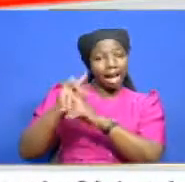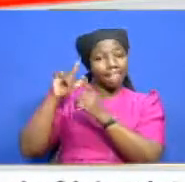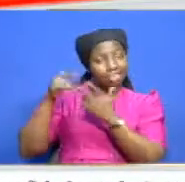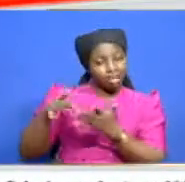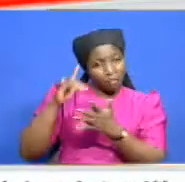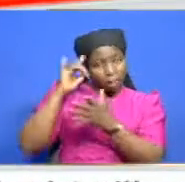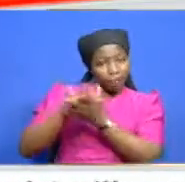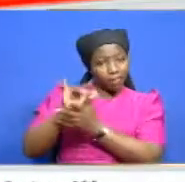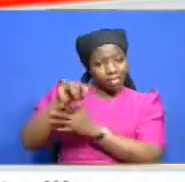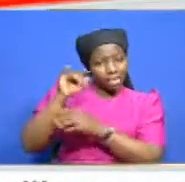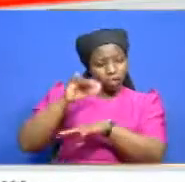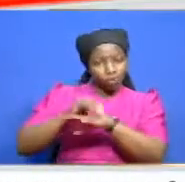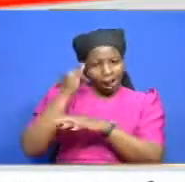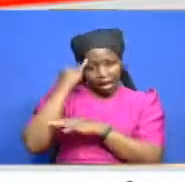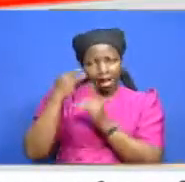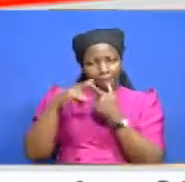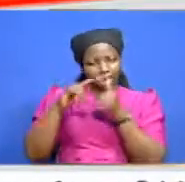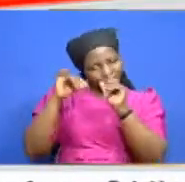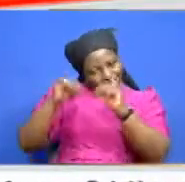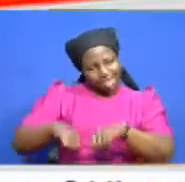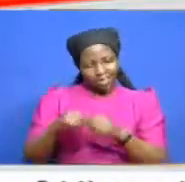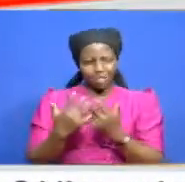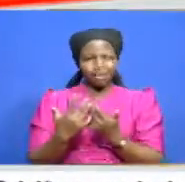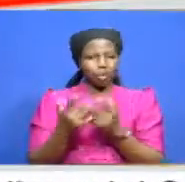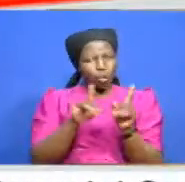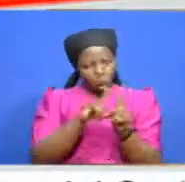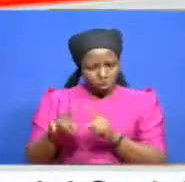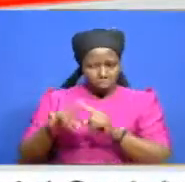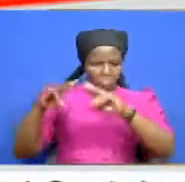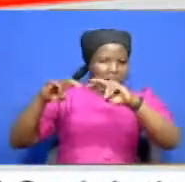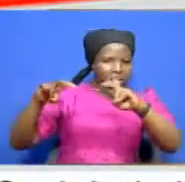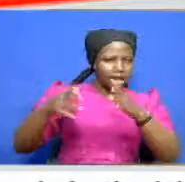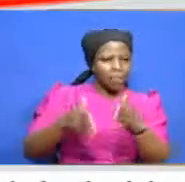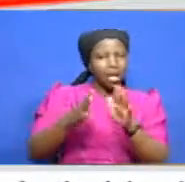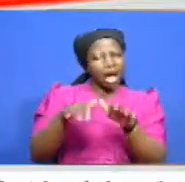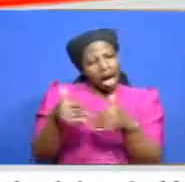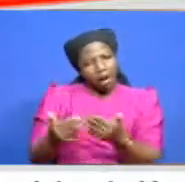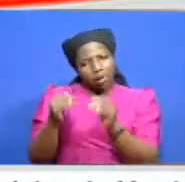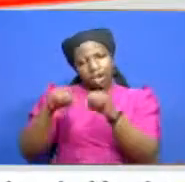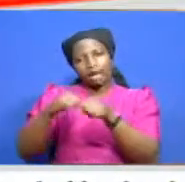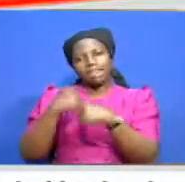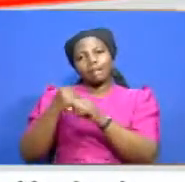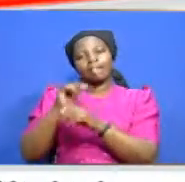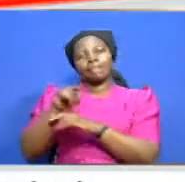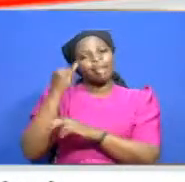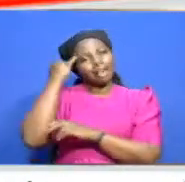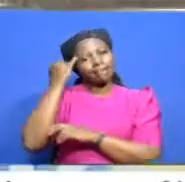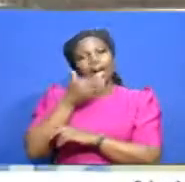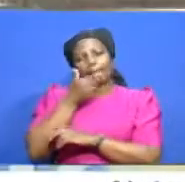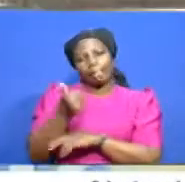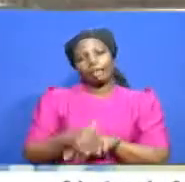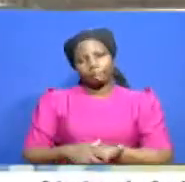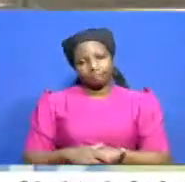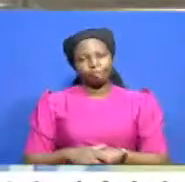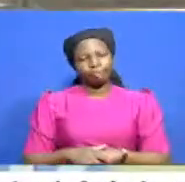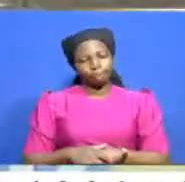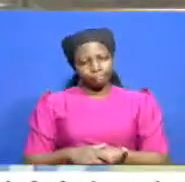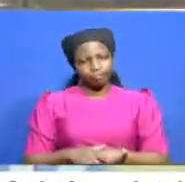we can still look at ways and means of how to make that idea even better. All right, we can panel beat the